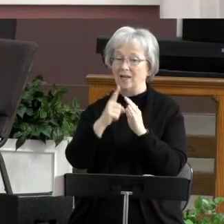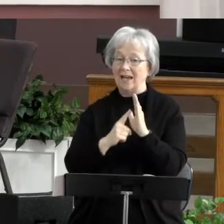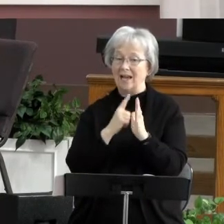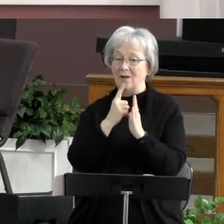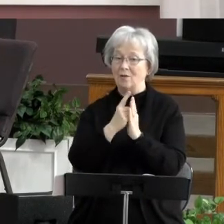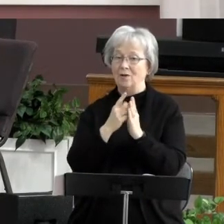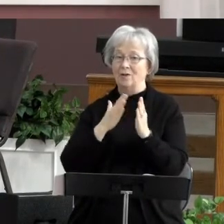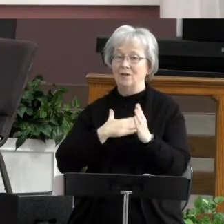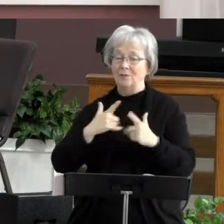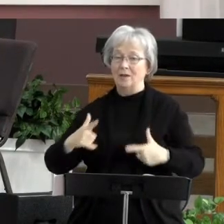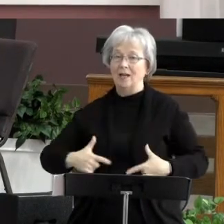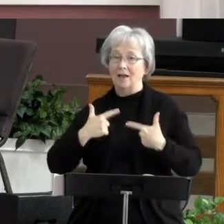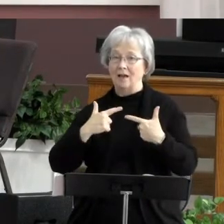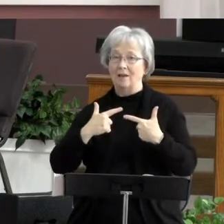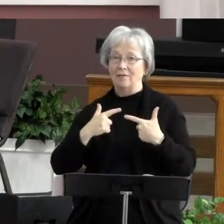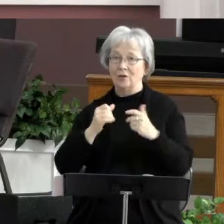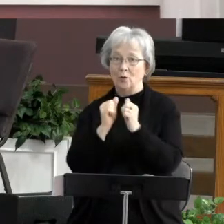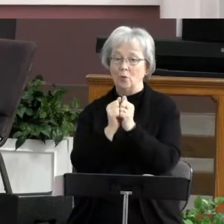being anxious?